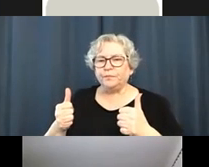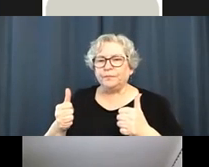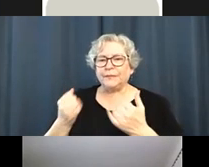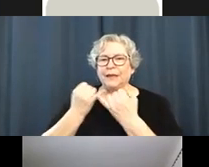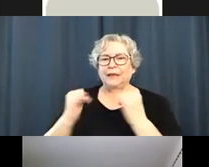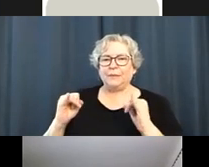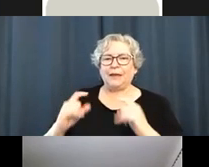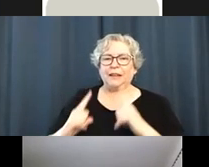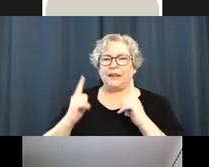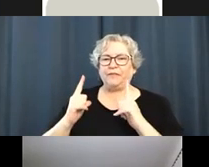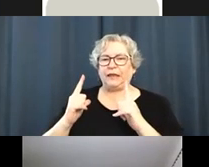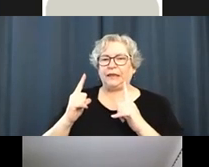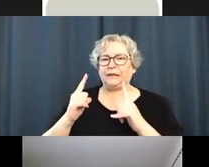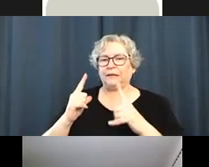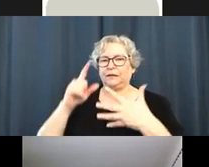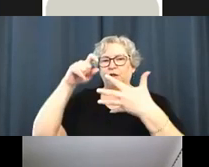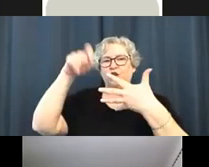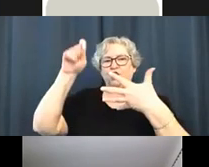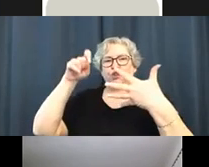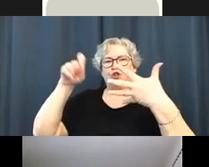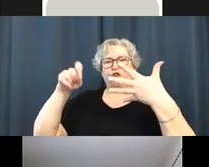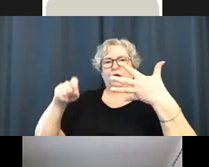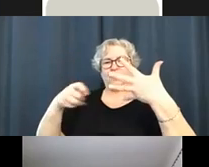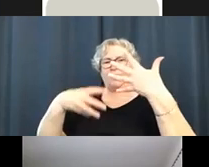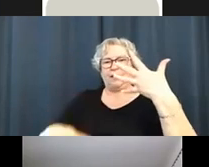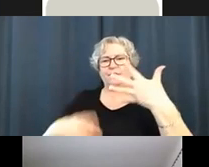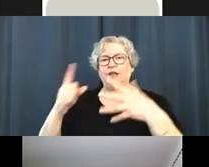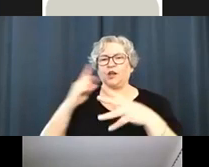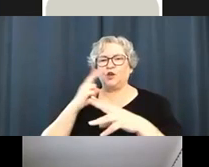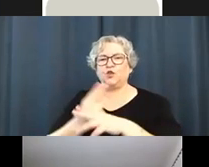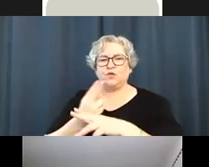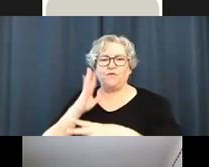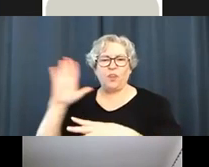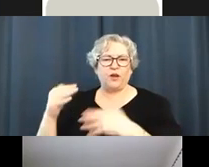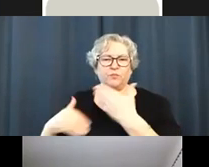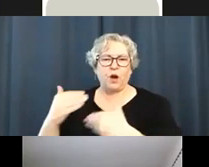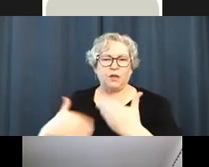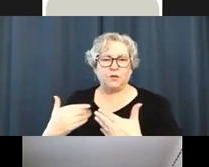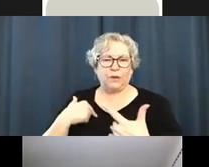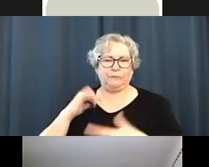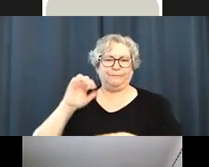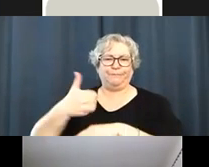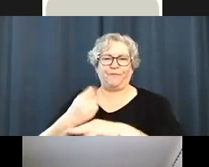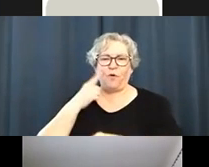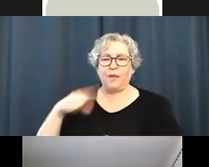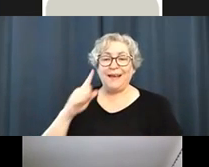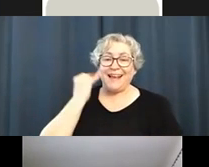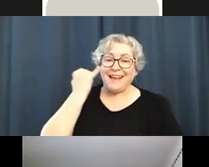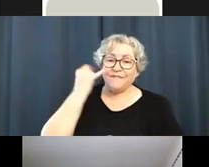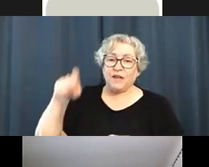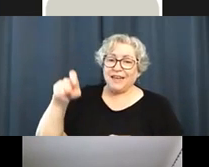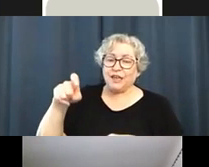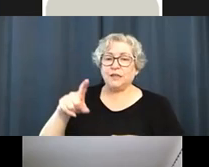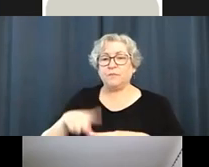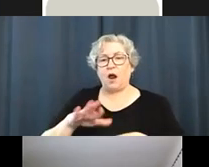independent living skills checklist that can be used in this person-centered planning process that we put together. If need be, depending on